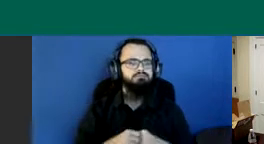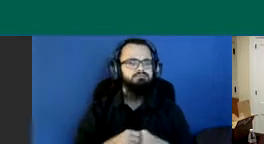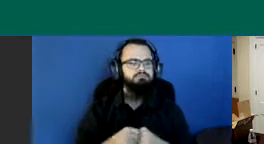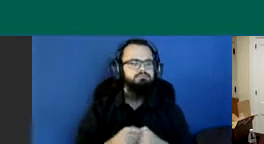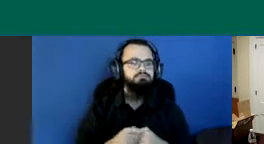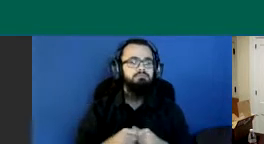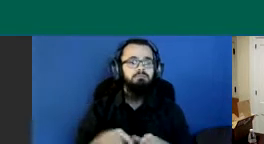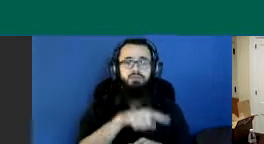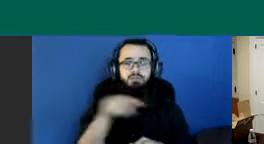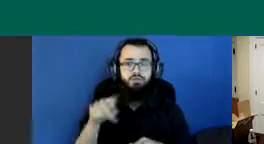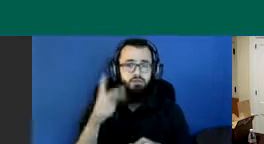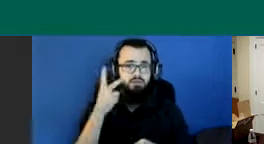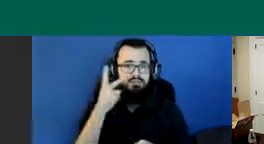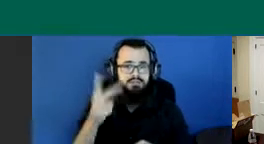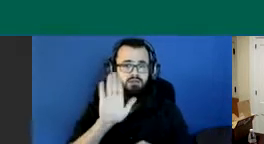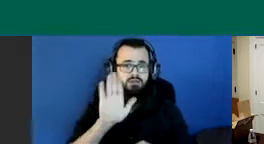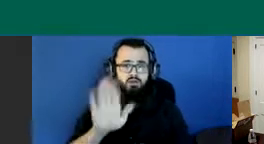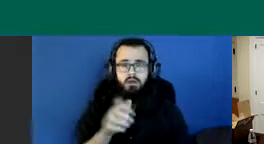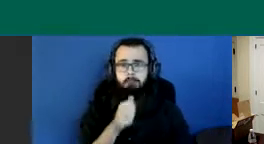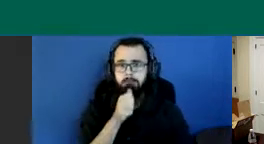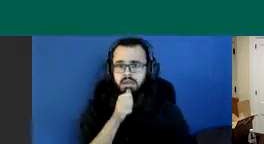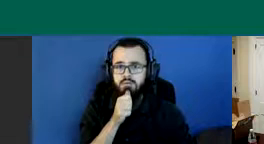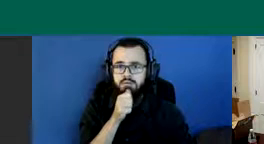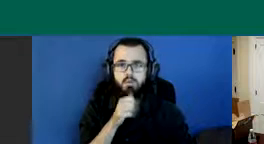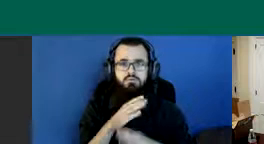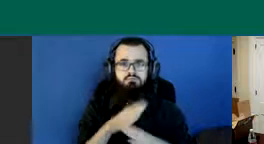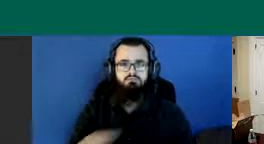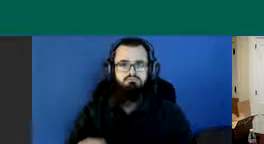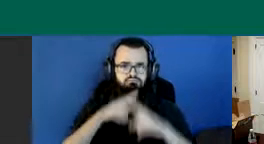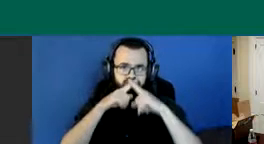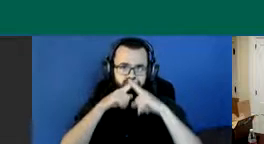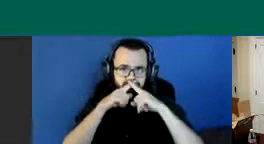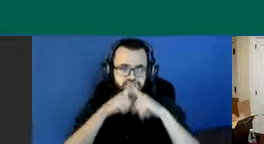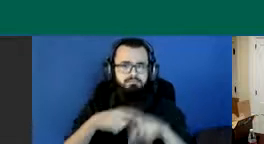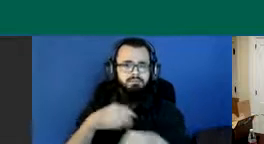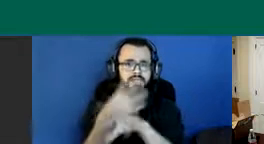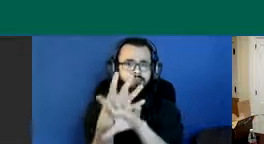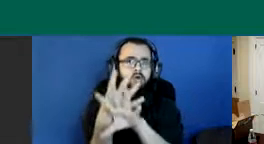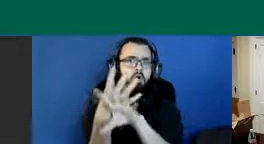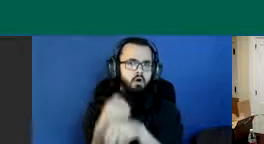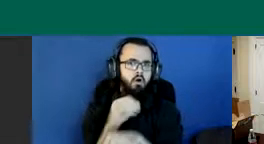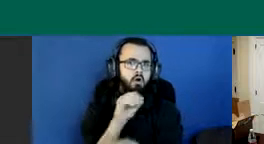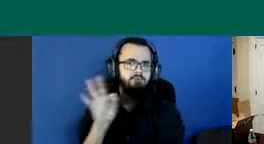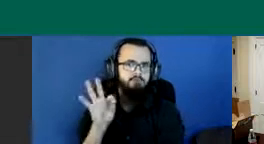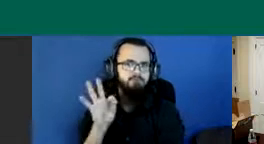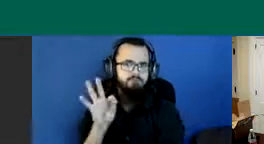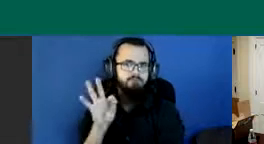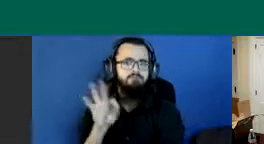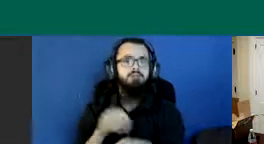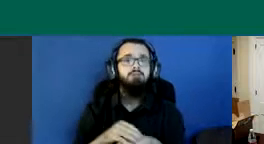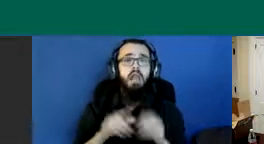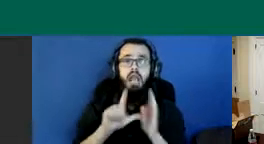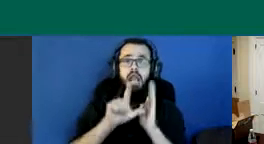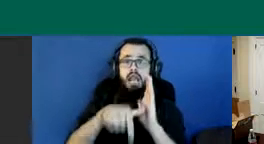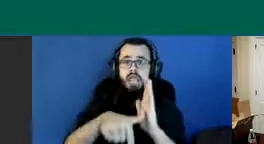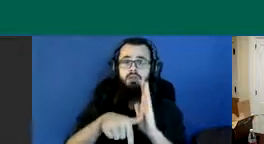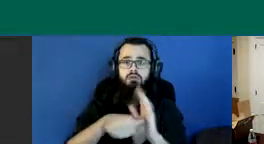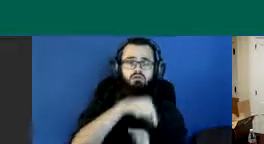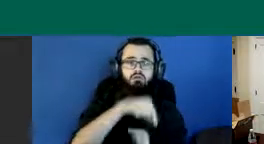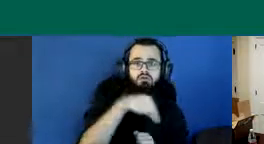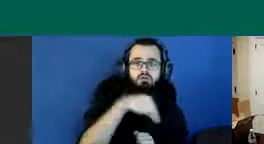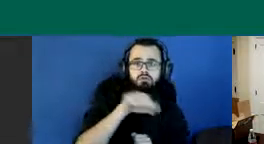As you'll see, your microphones and cameras are currently muted by default. We'll have an opportunity when we get to the Q&A for